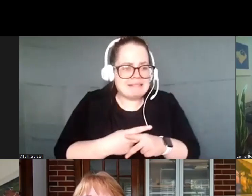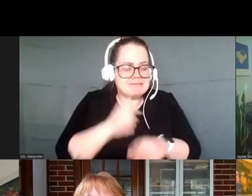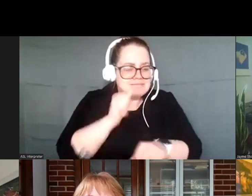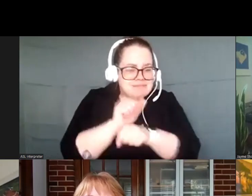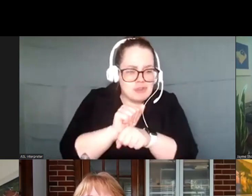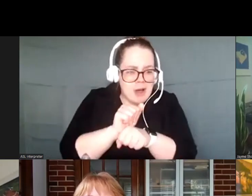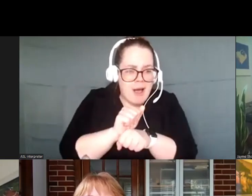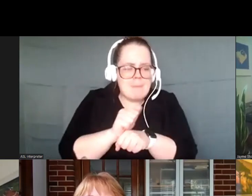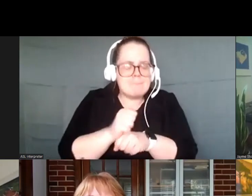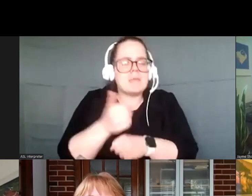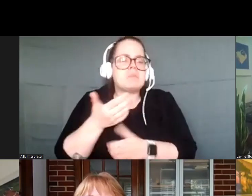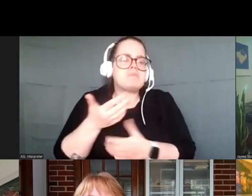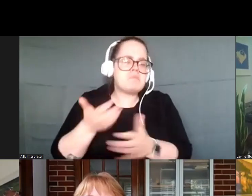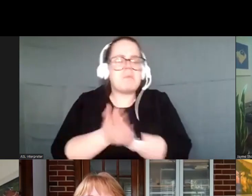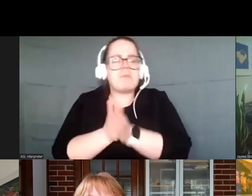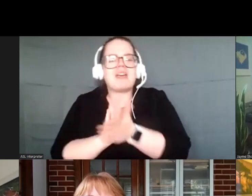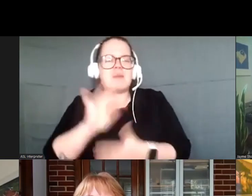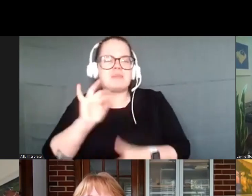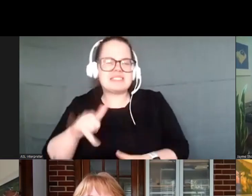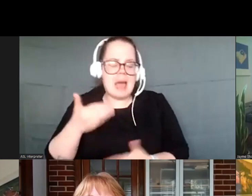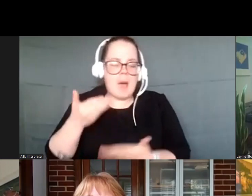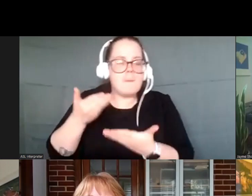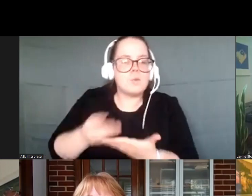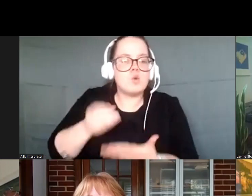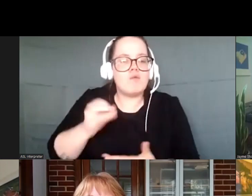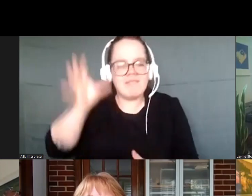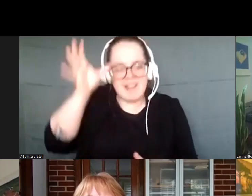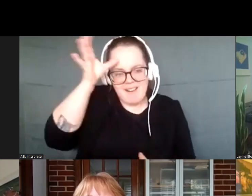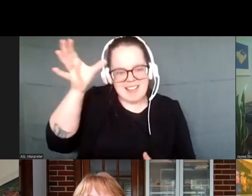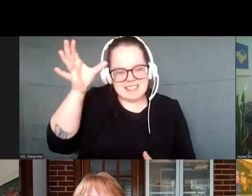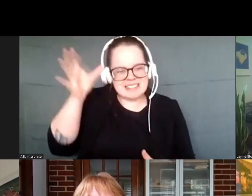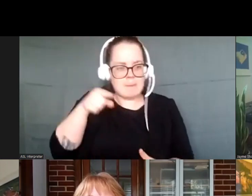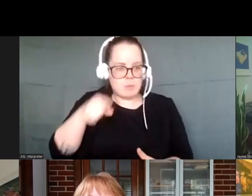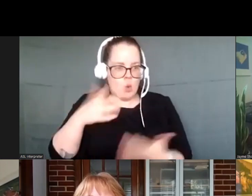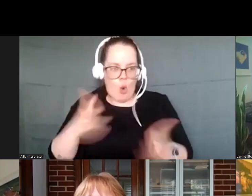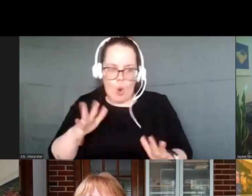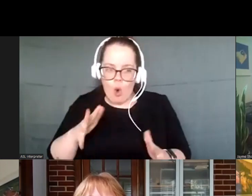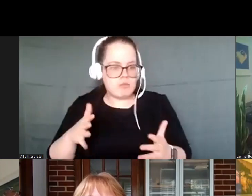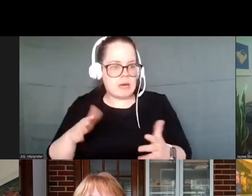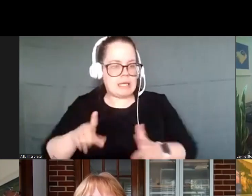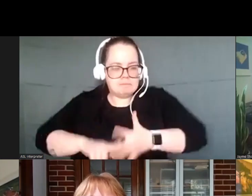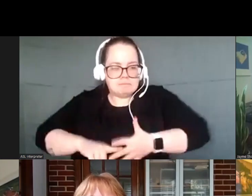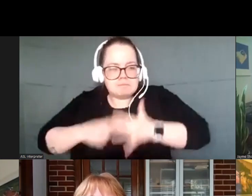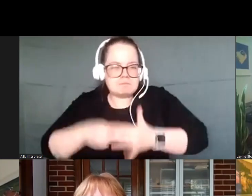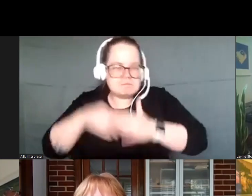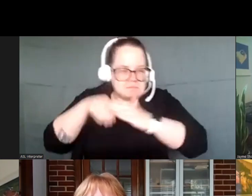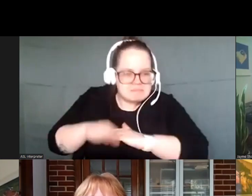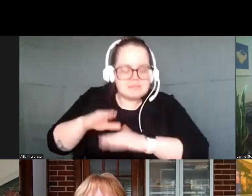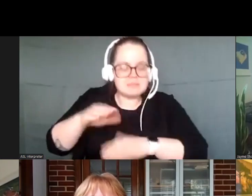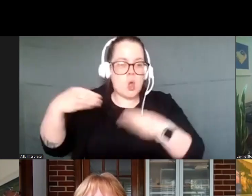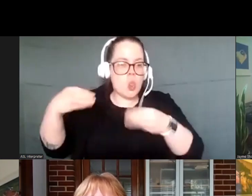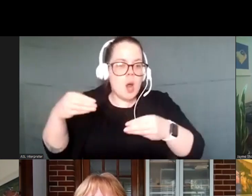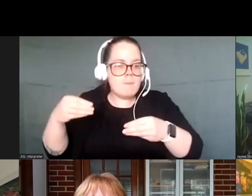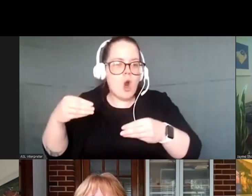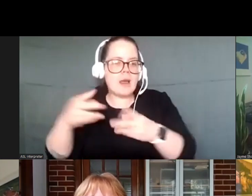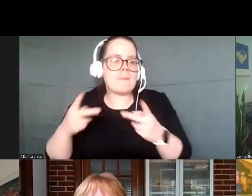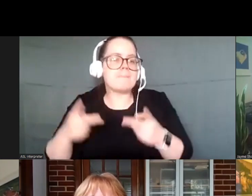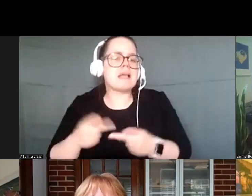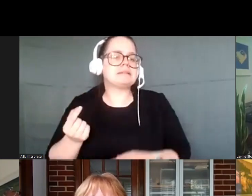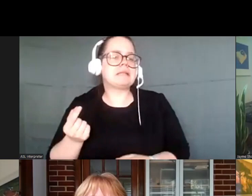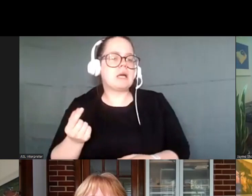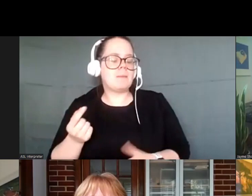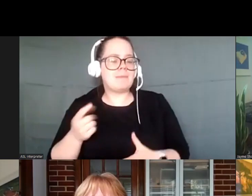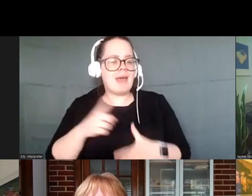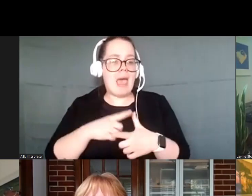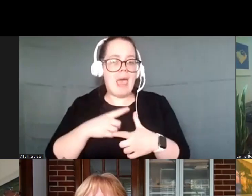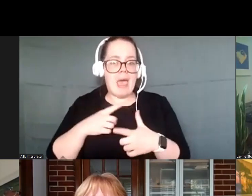a kind of proof of concept. You know, have a foothold in the marketplace. You have something that people can see, and, you know, the assets that